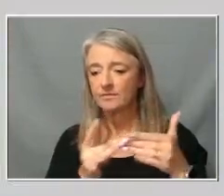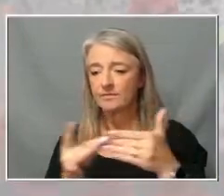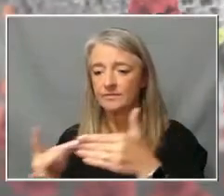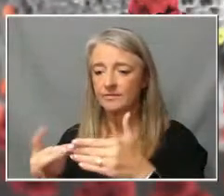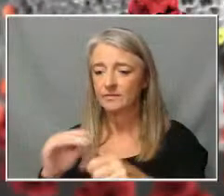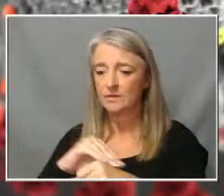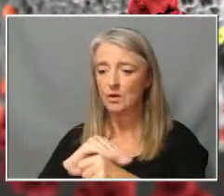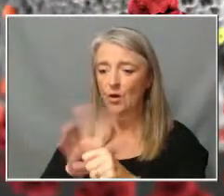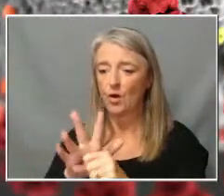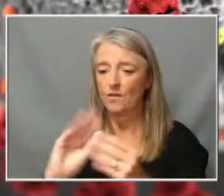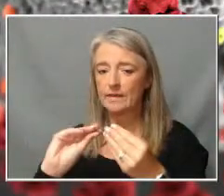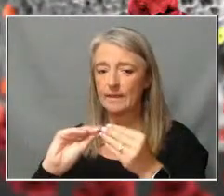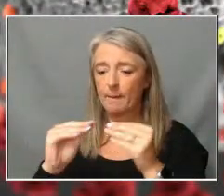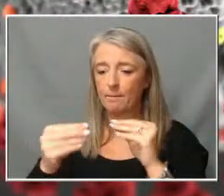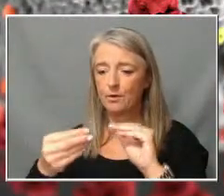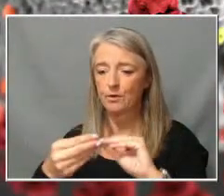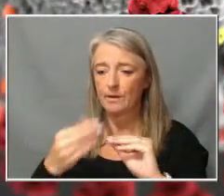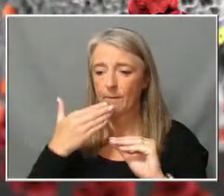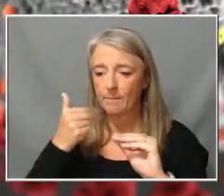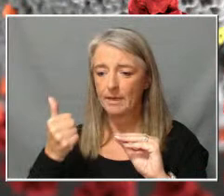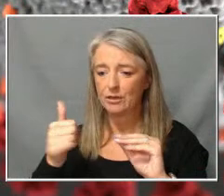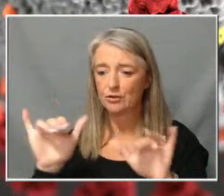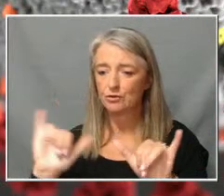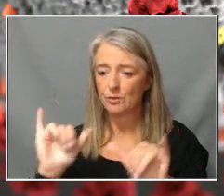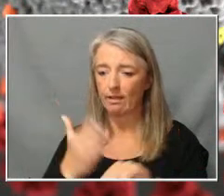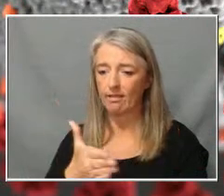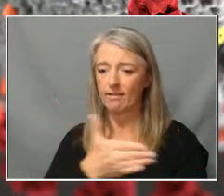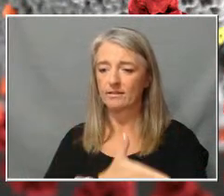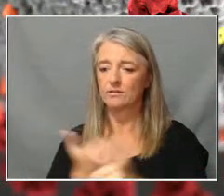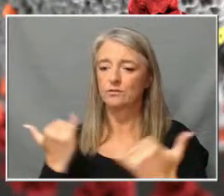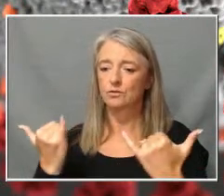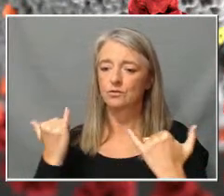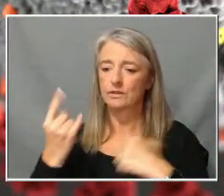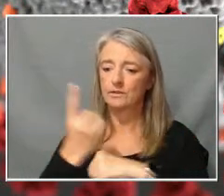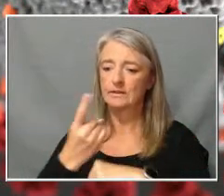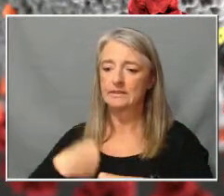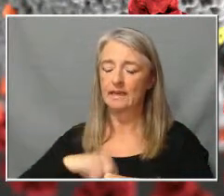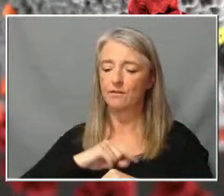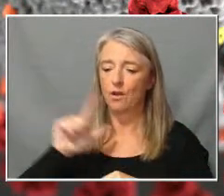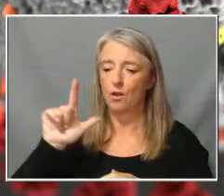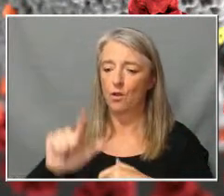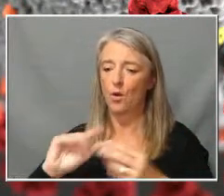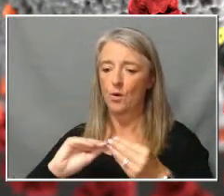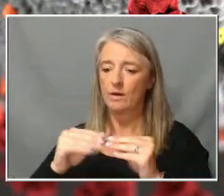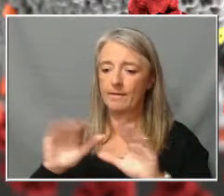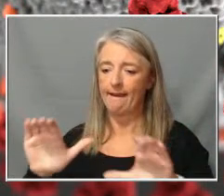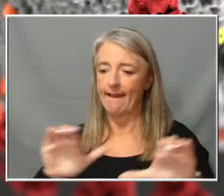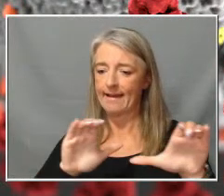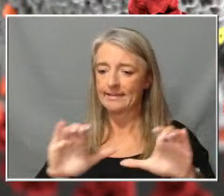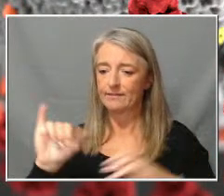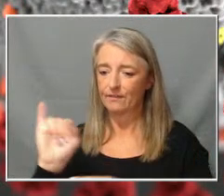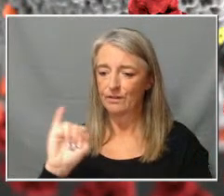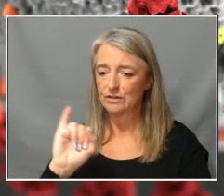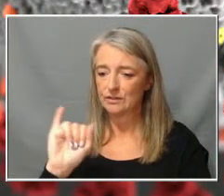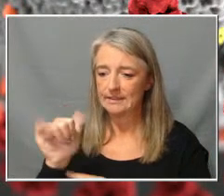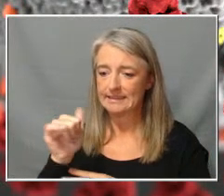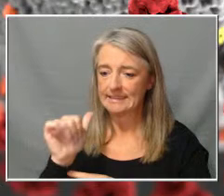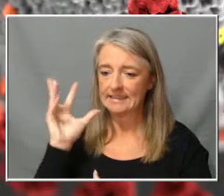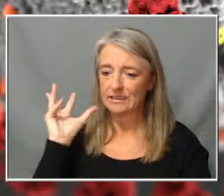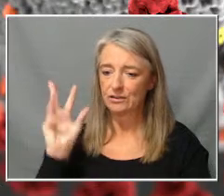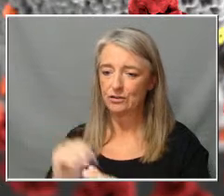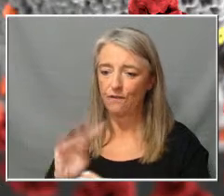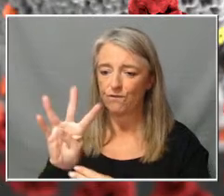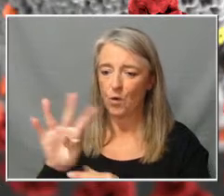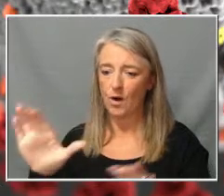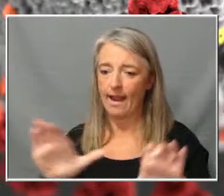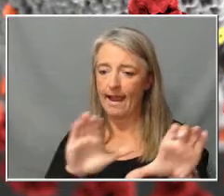numbers, but that is better as well. So today we still have lower numbers of active infections, 10 total, but only 4 active